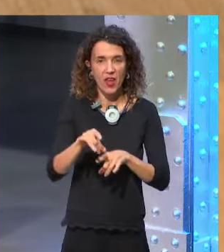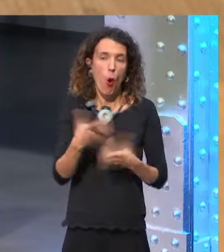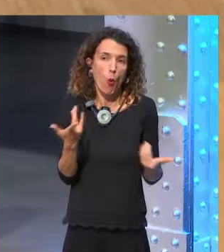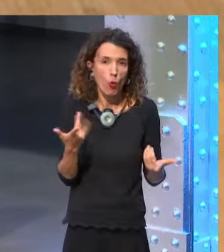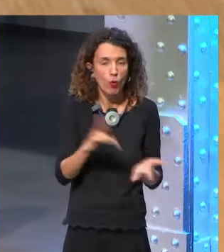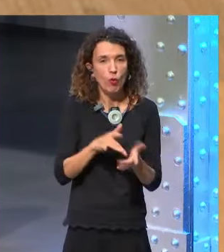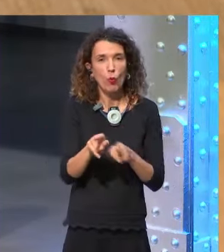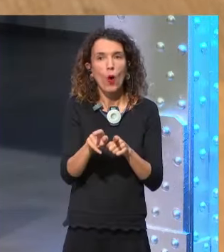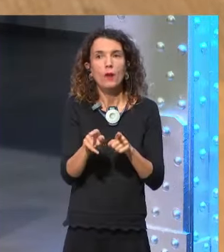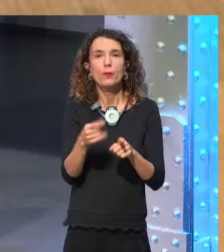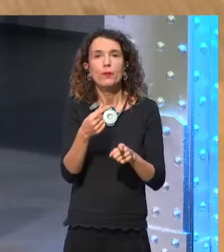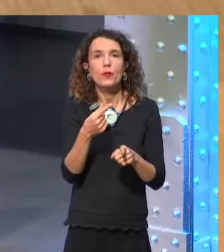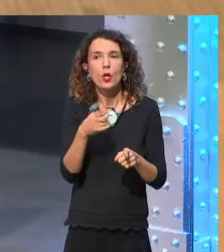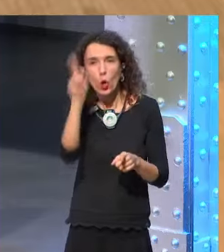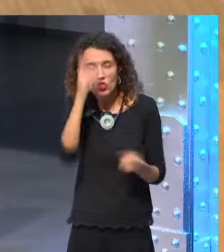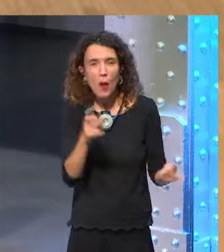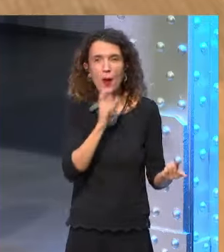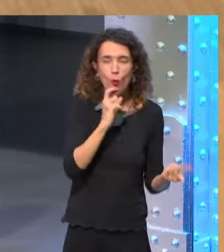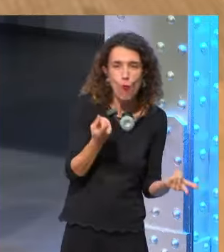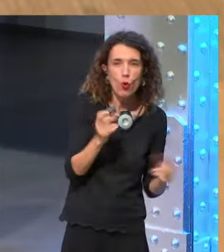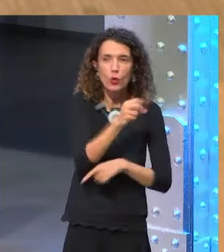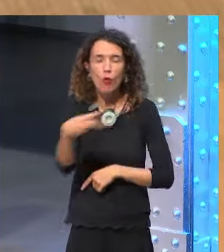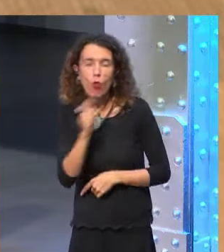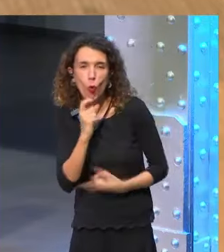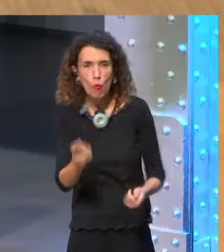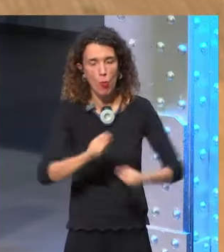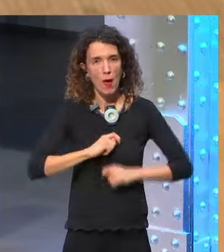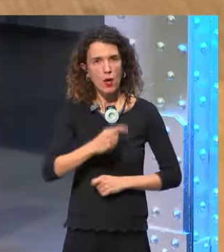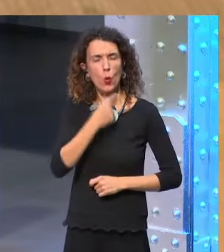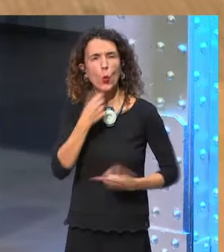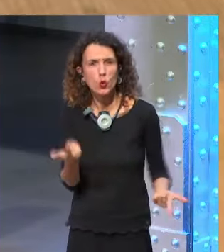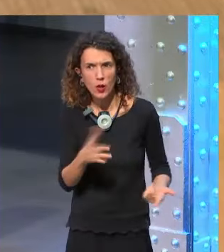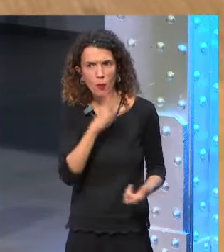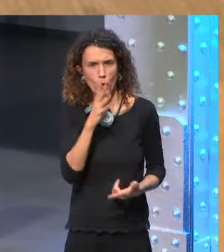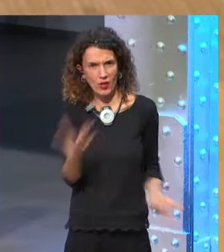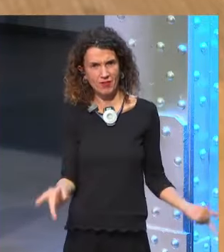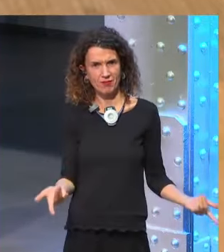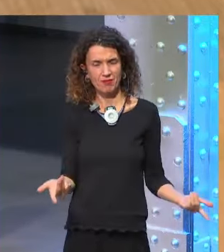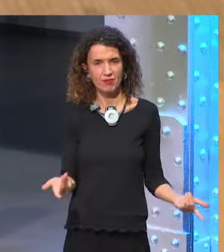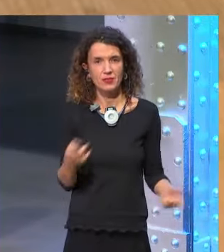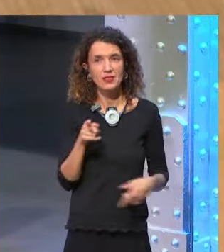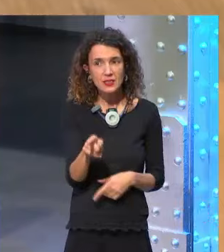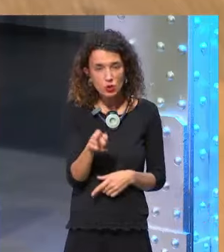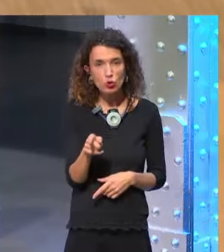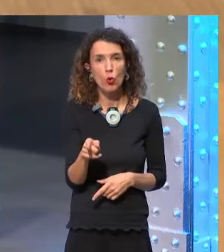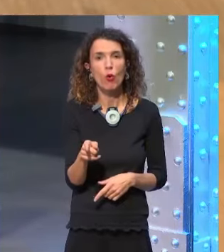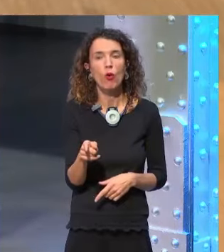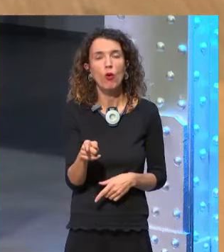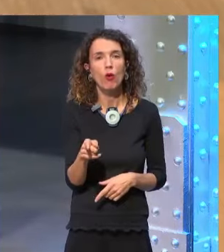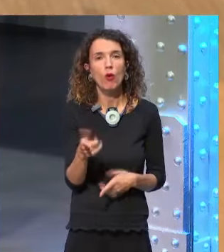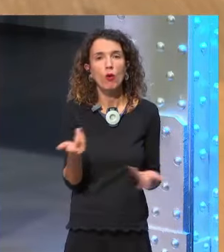unpredictability? I find this really fascinating, because I still claim that this is a paradigm shift. This is something that